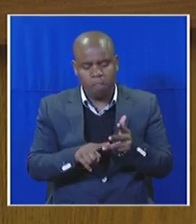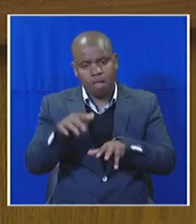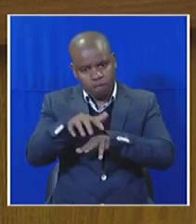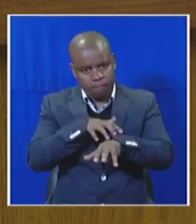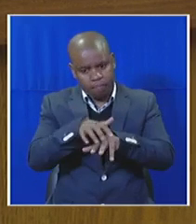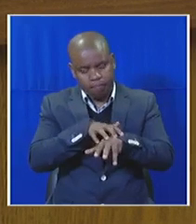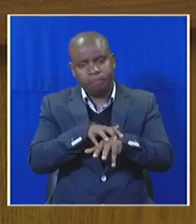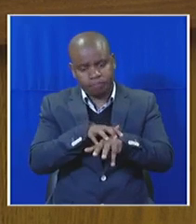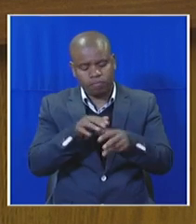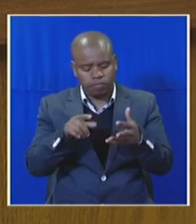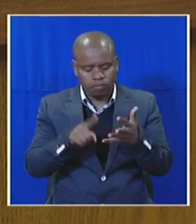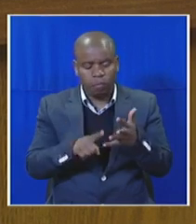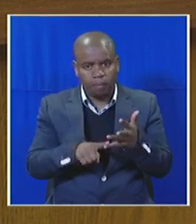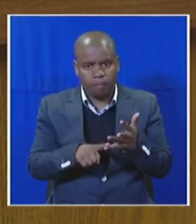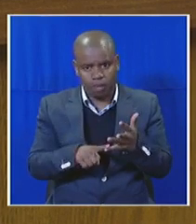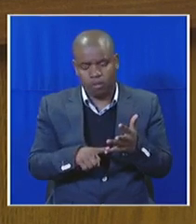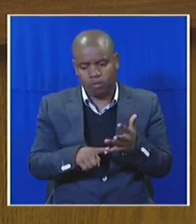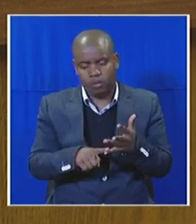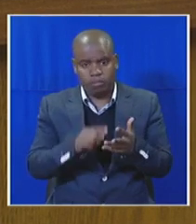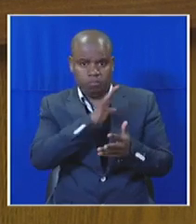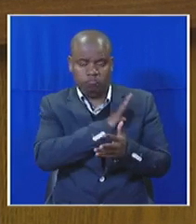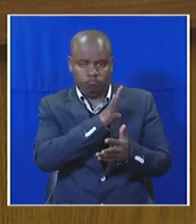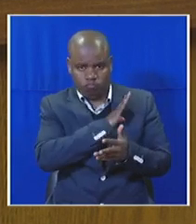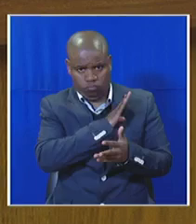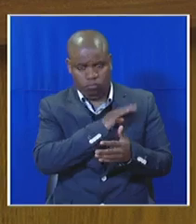agro-processing, and the defense sector.